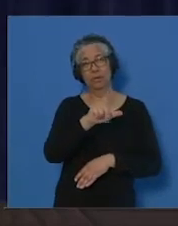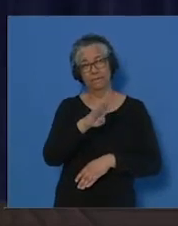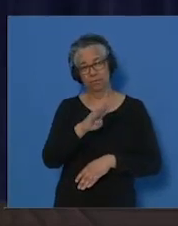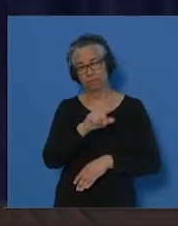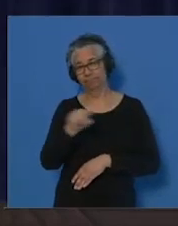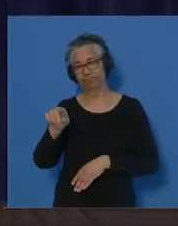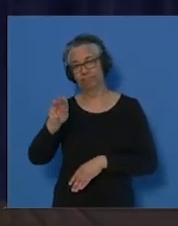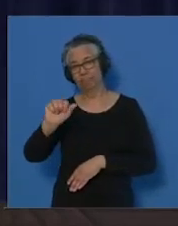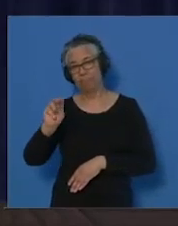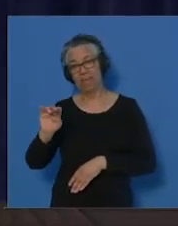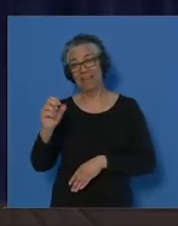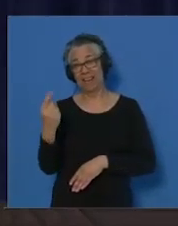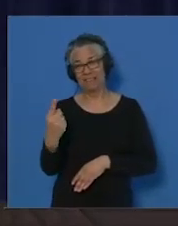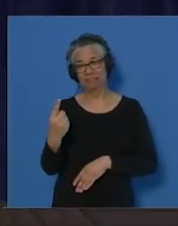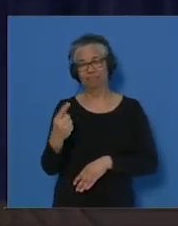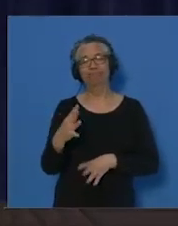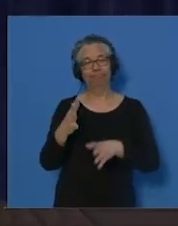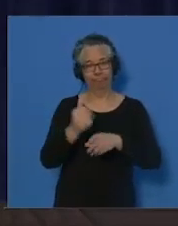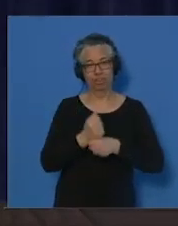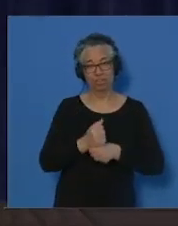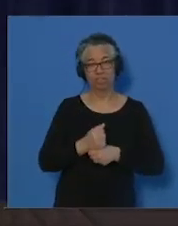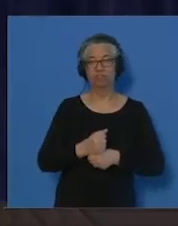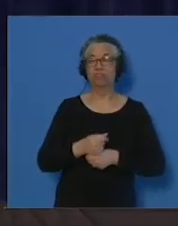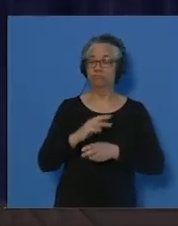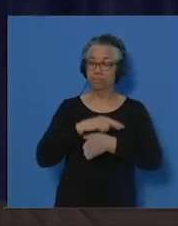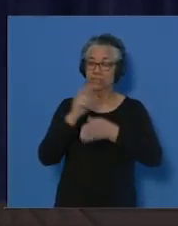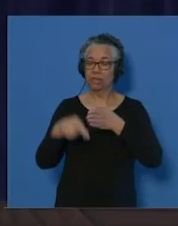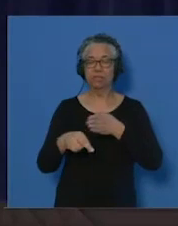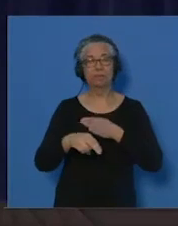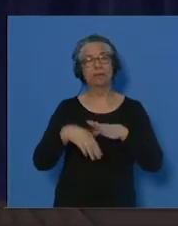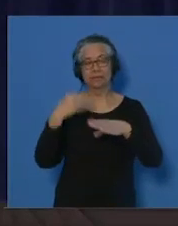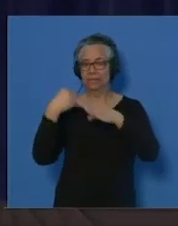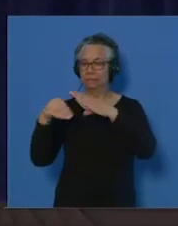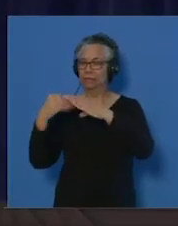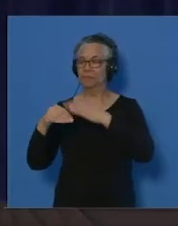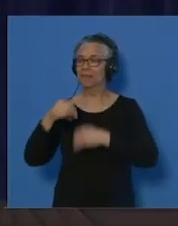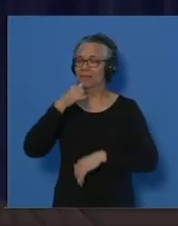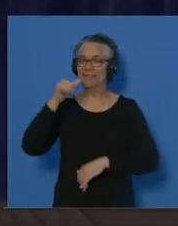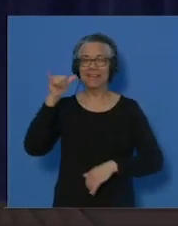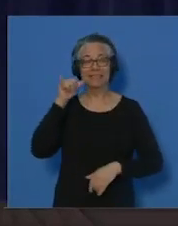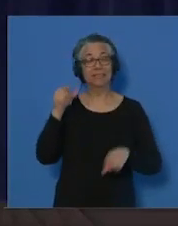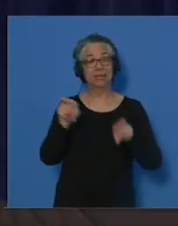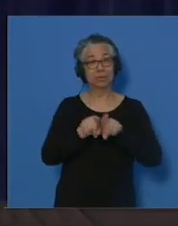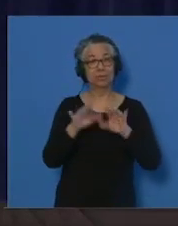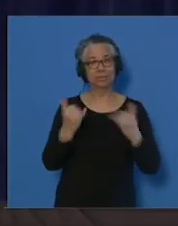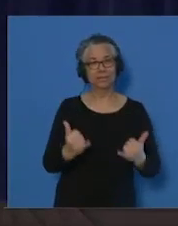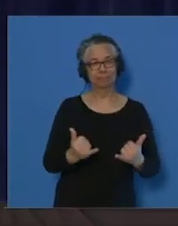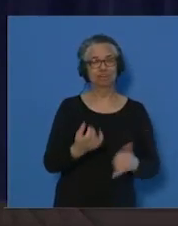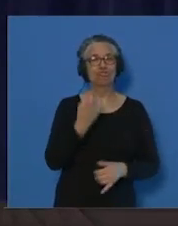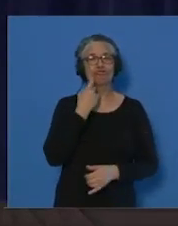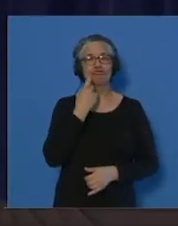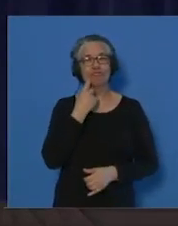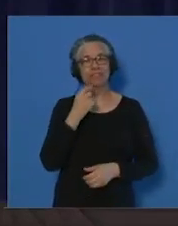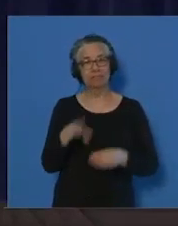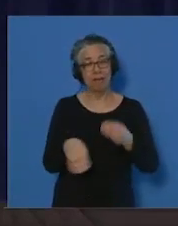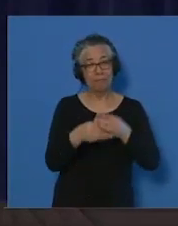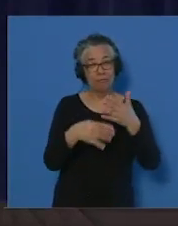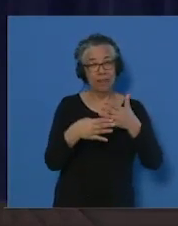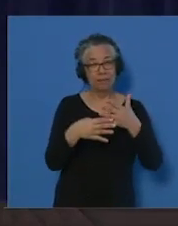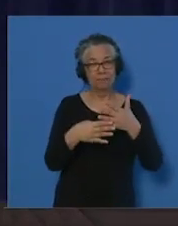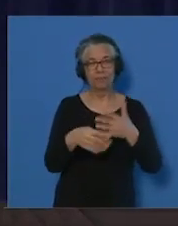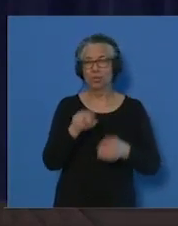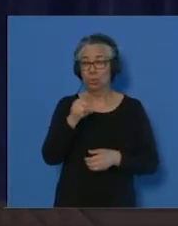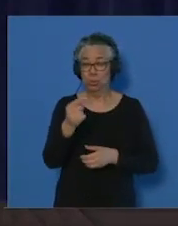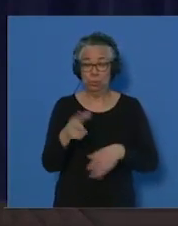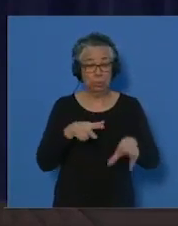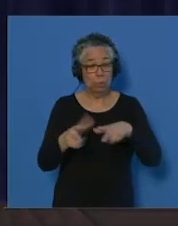by email yesterday and today, as it was just a recent system upgrade. Those who came as walk-ins